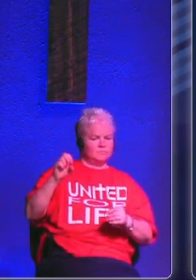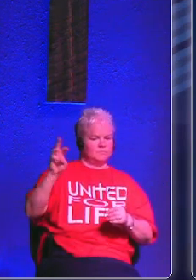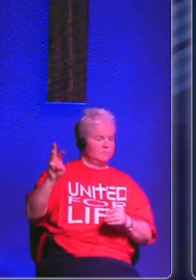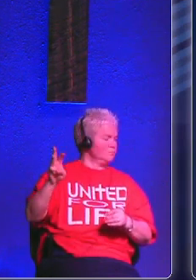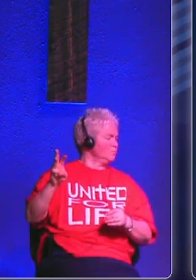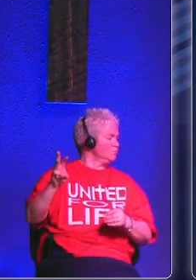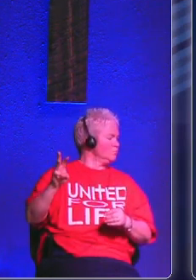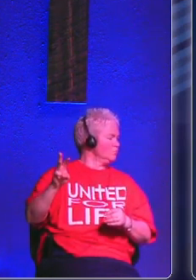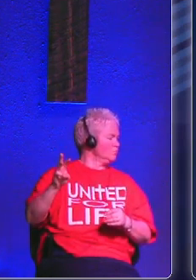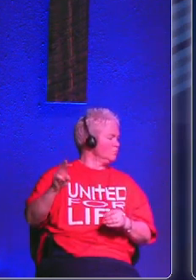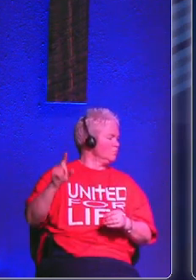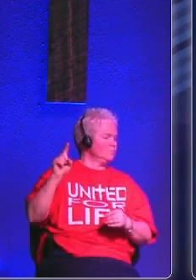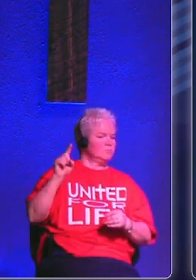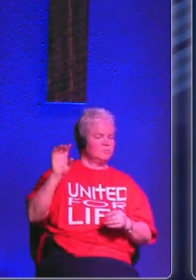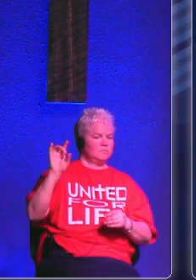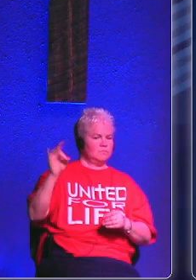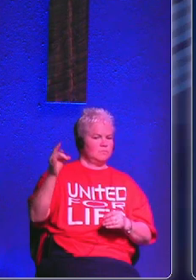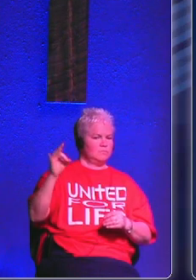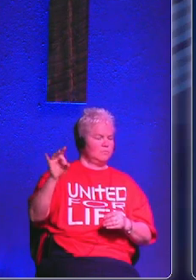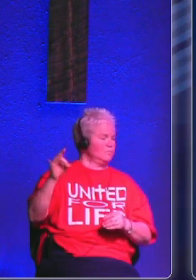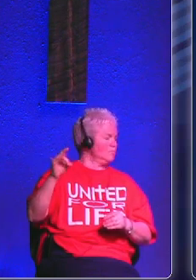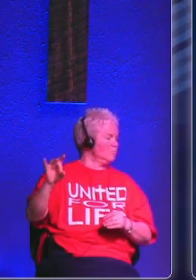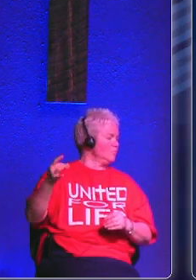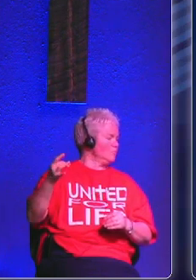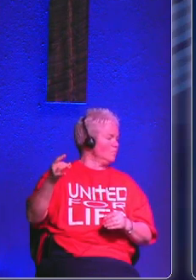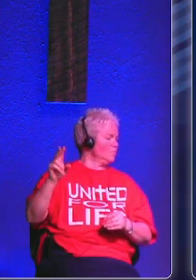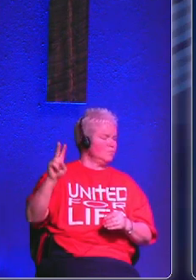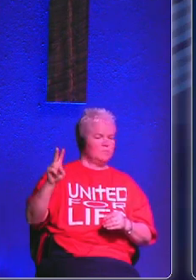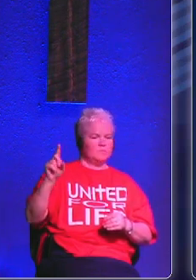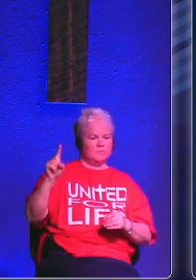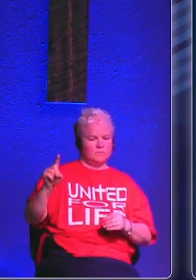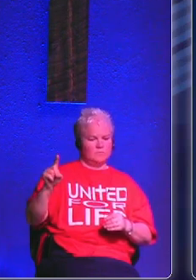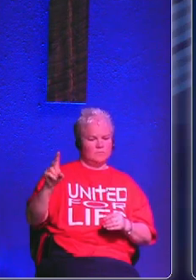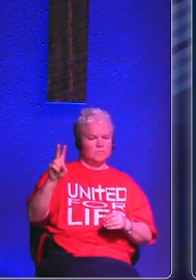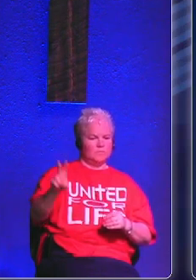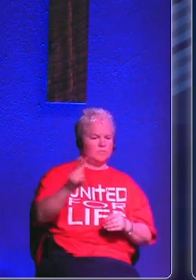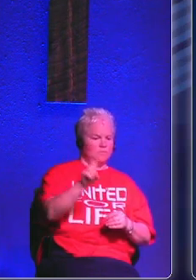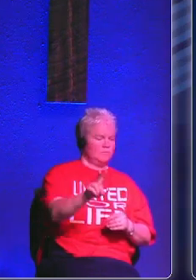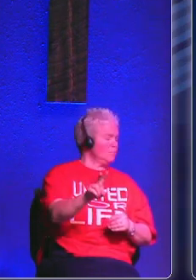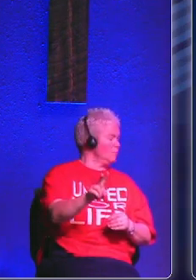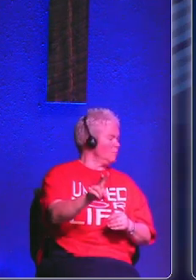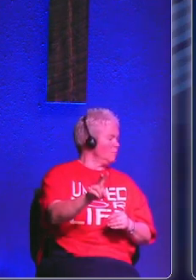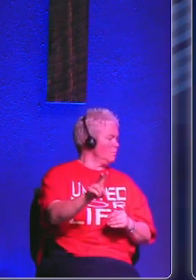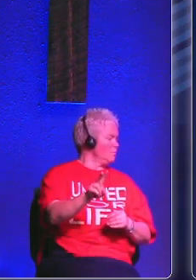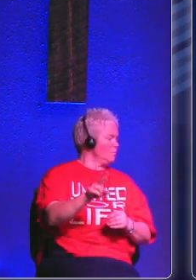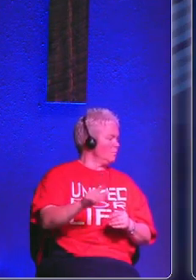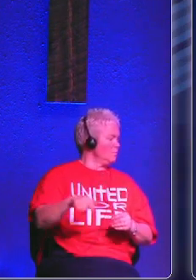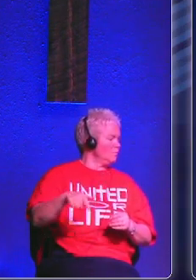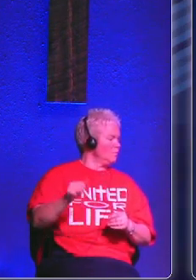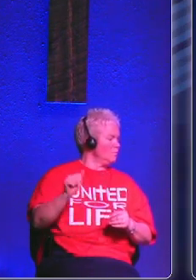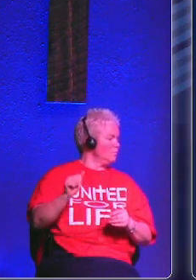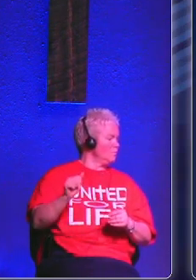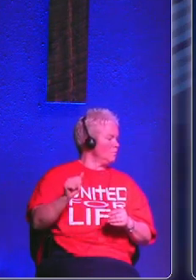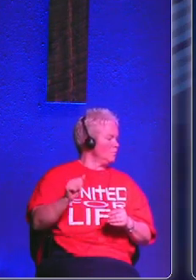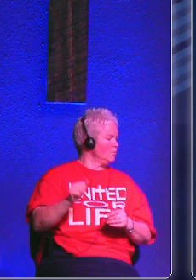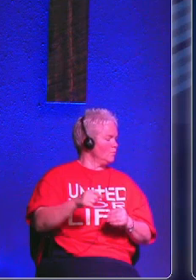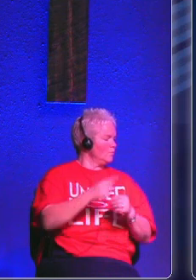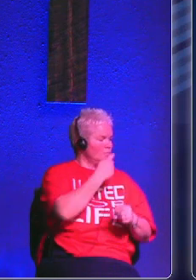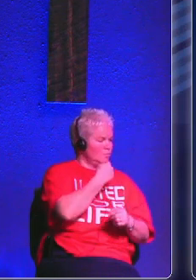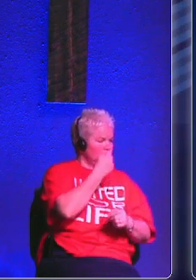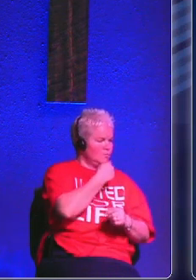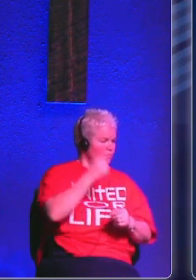25. For whoever would save his life will lose it. But whoever loses his life for my